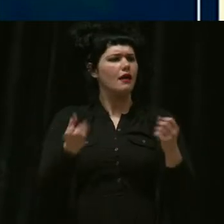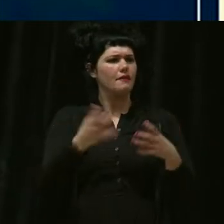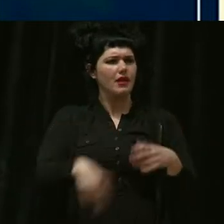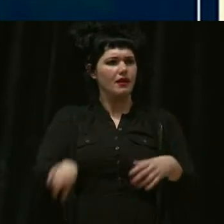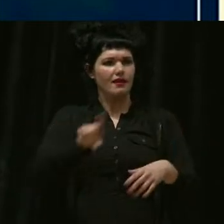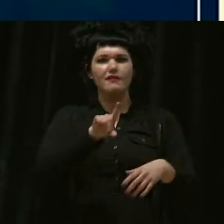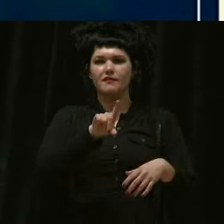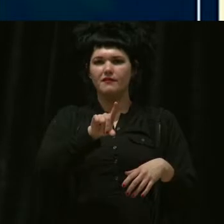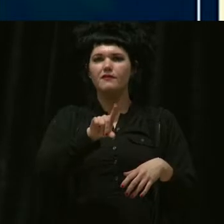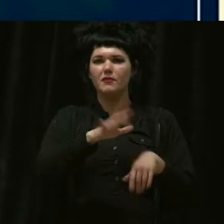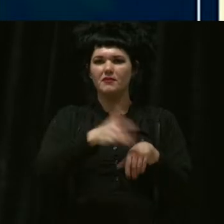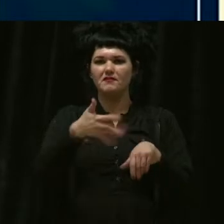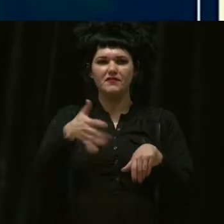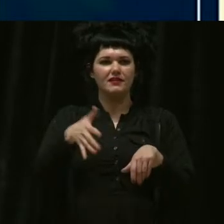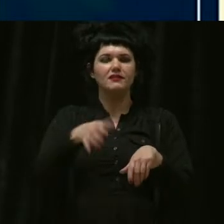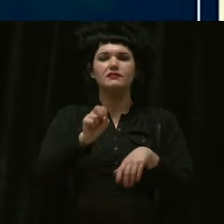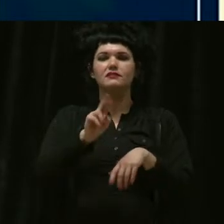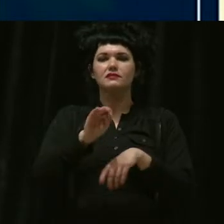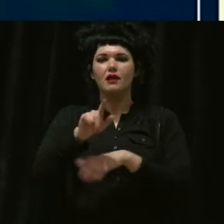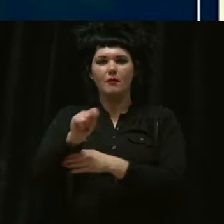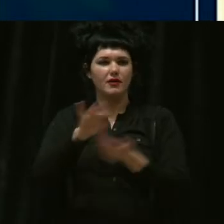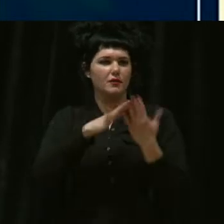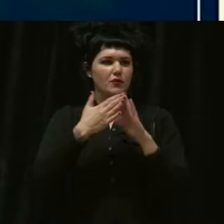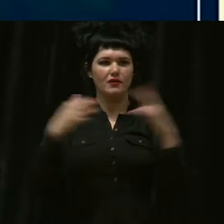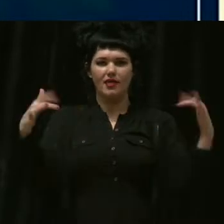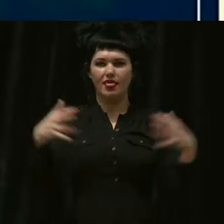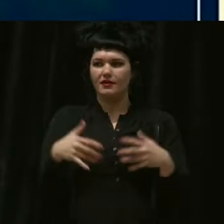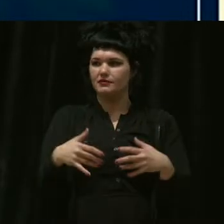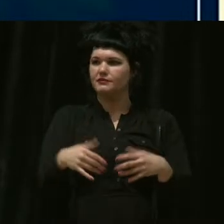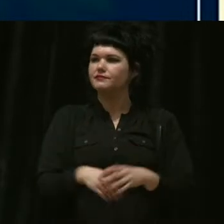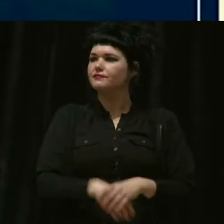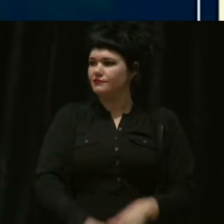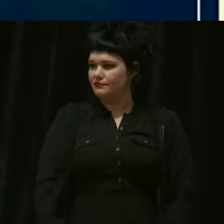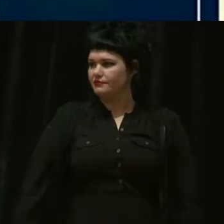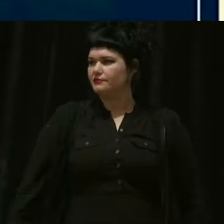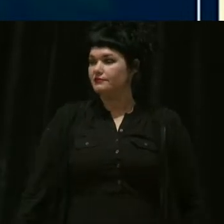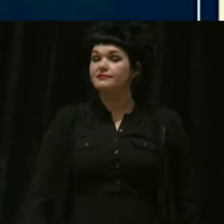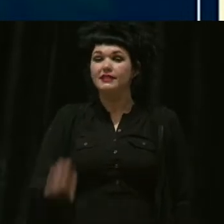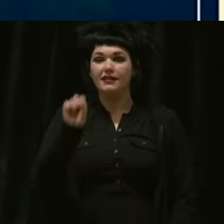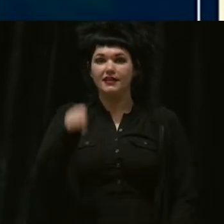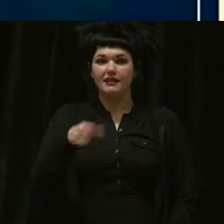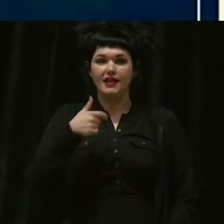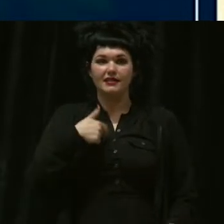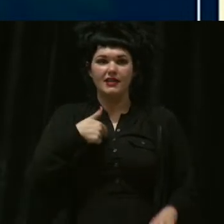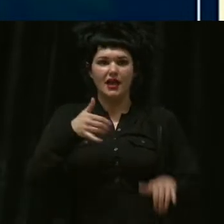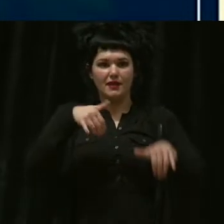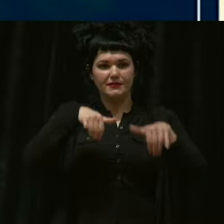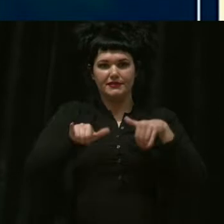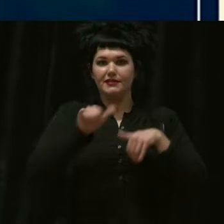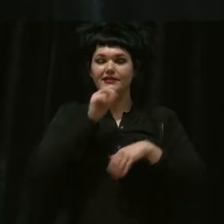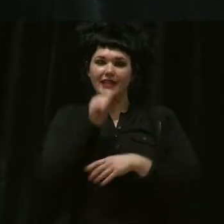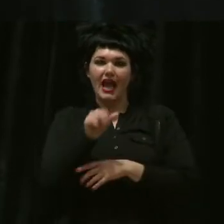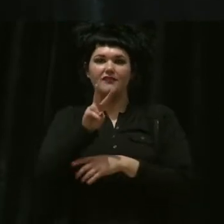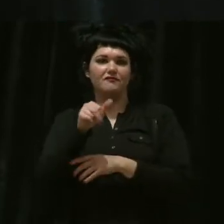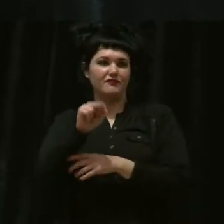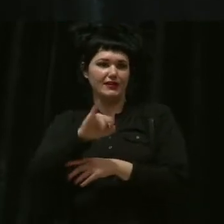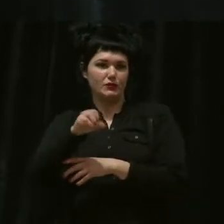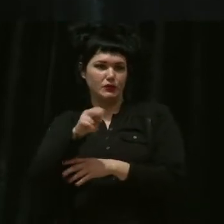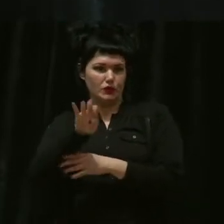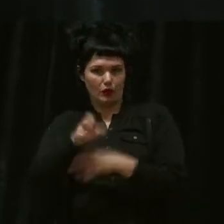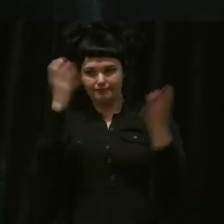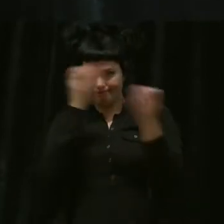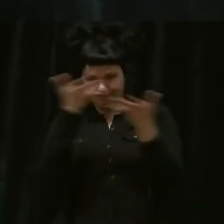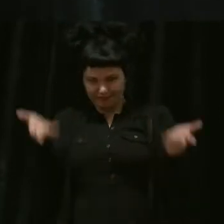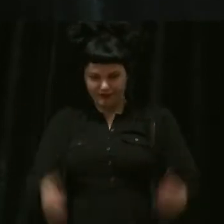the Summit Community Assembly? And yes, I'm still not Van Jones, just in case you were wondering.